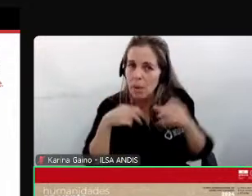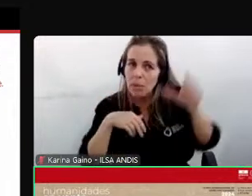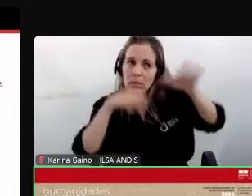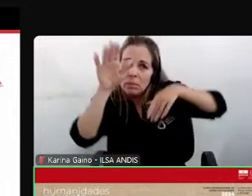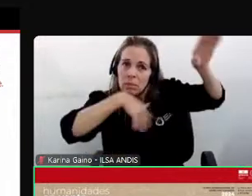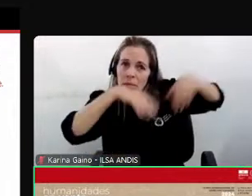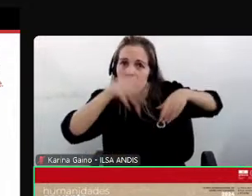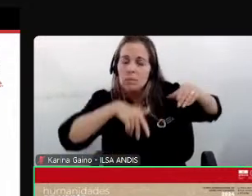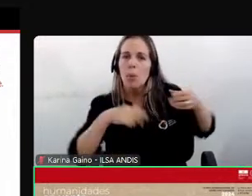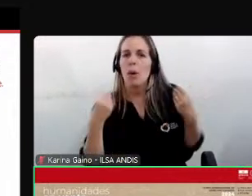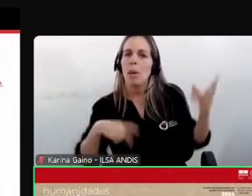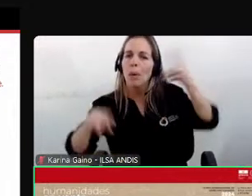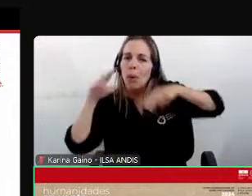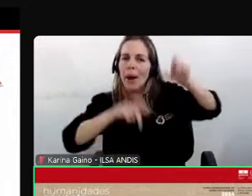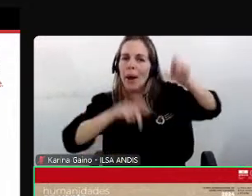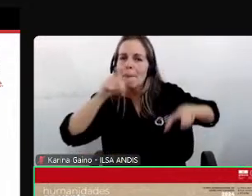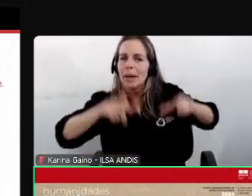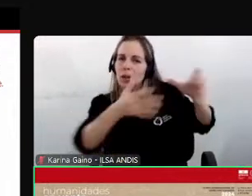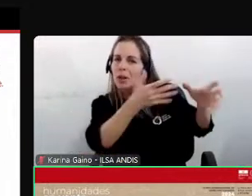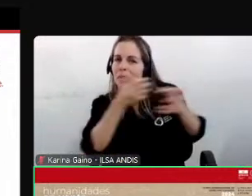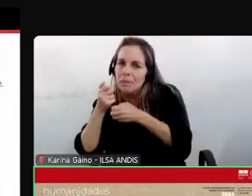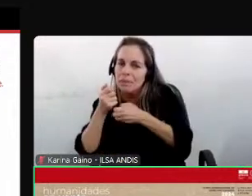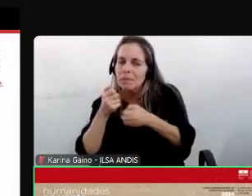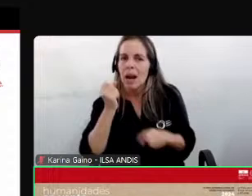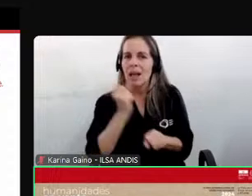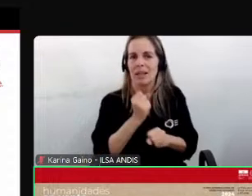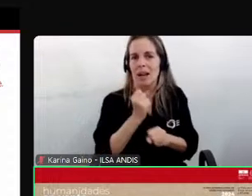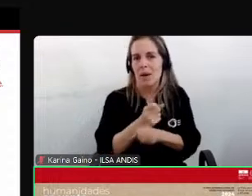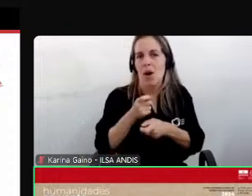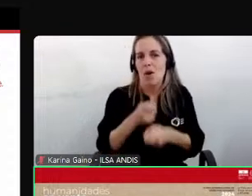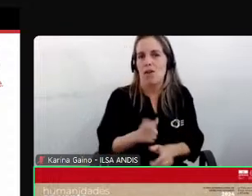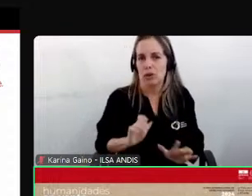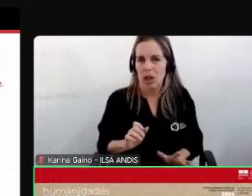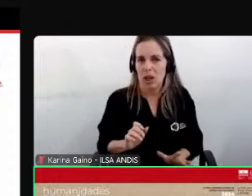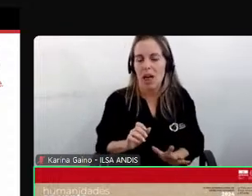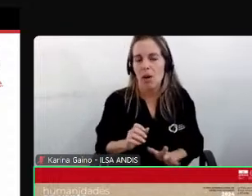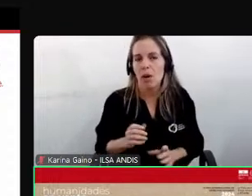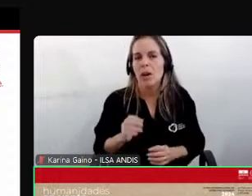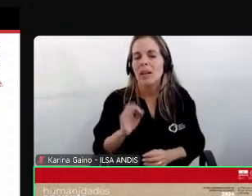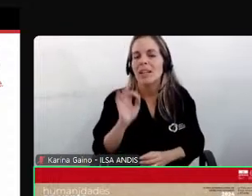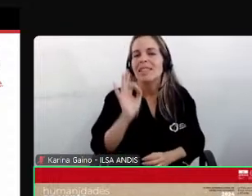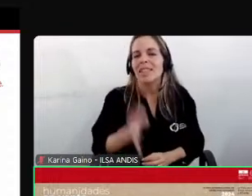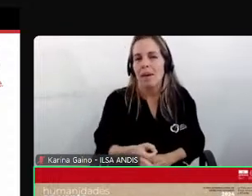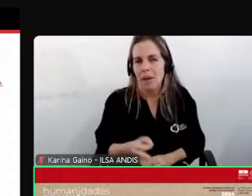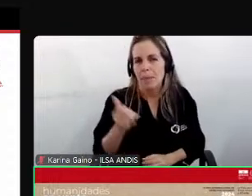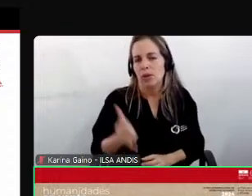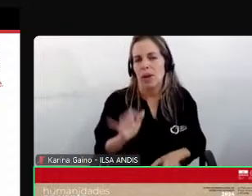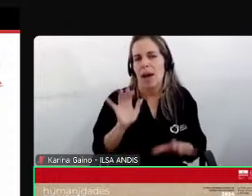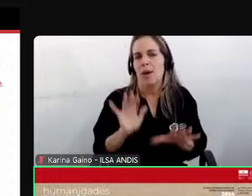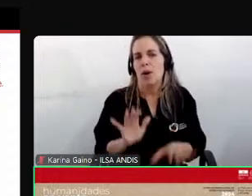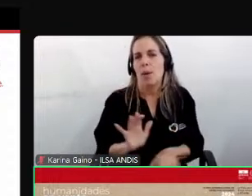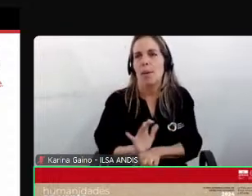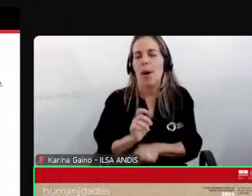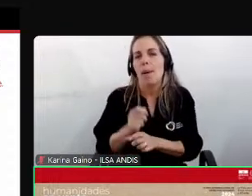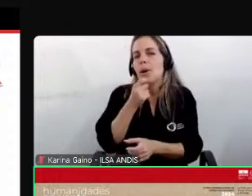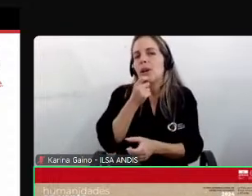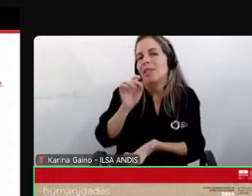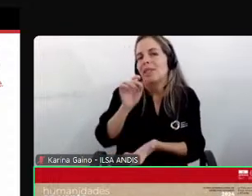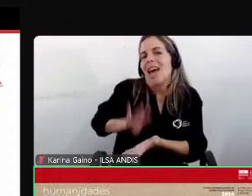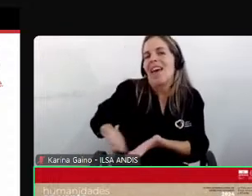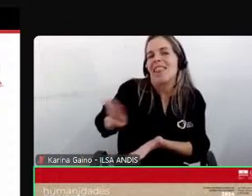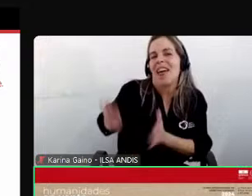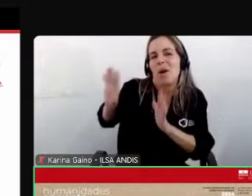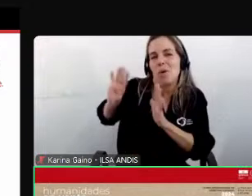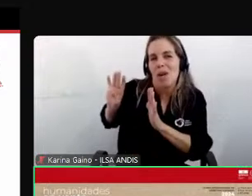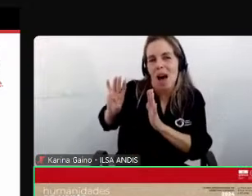or related costs to secure jobs in the agricultural sector. But usually we find those are maybe a